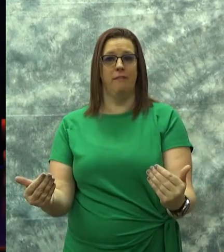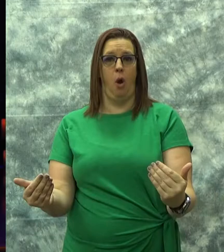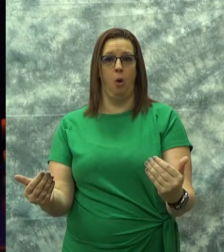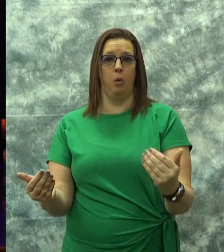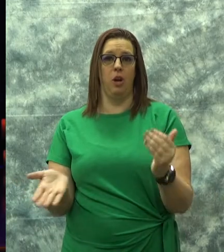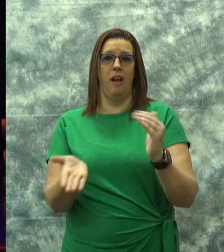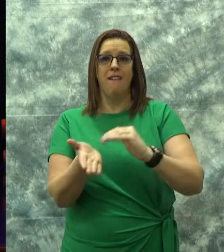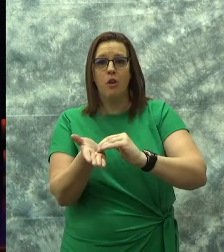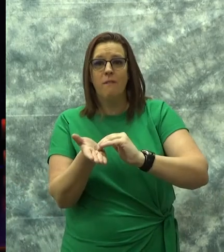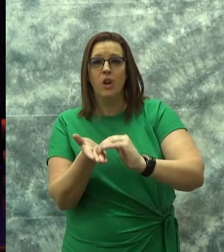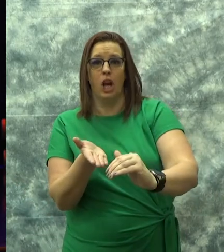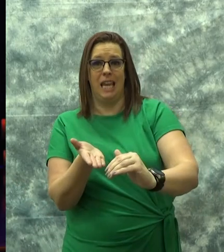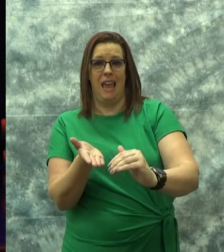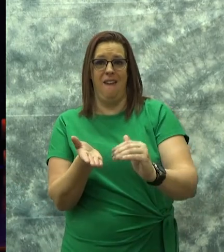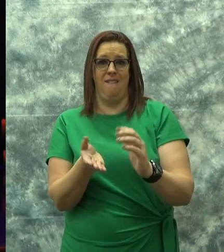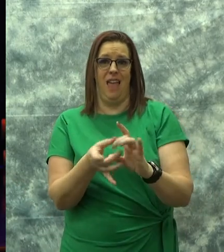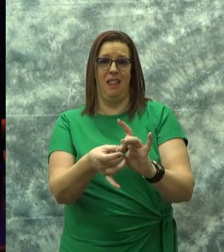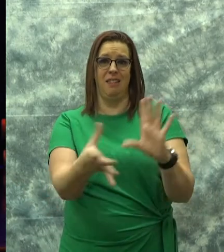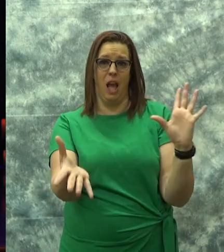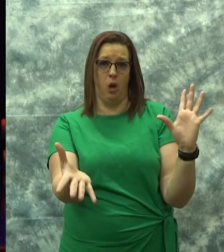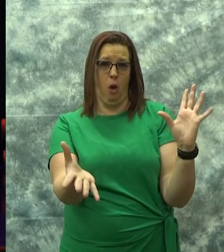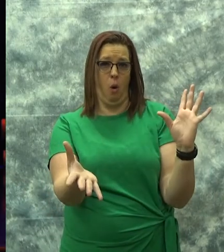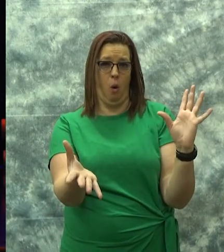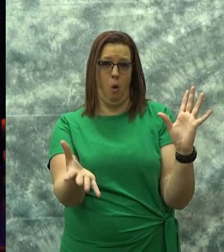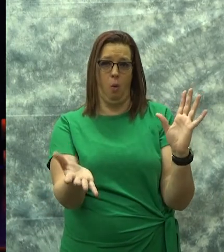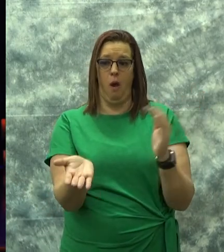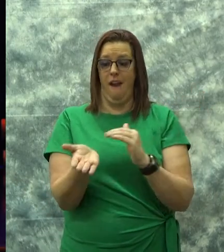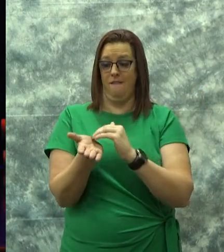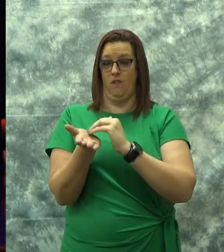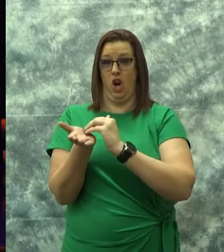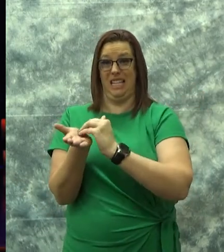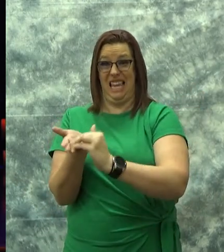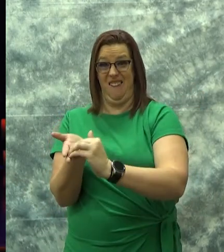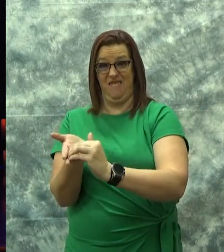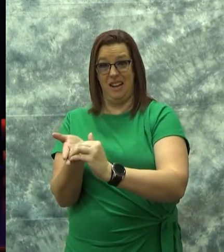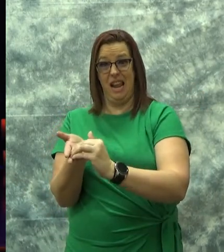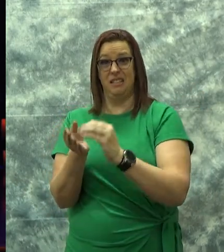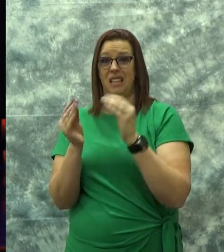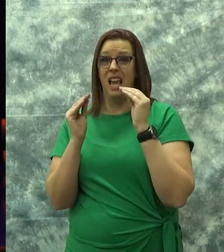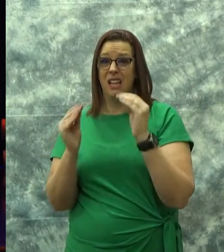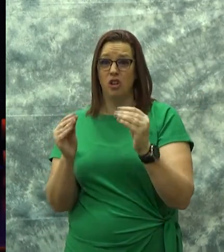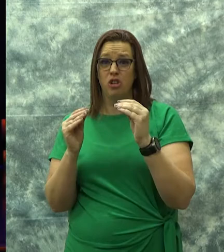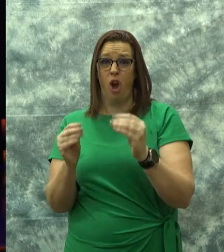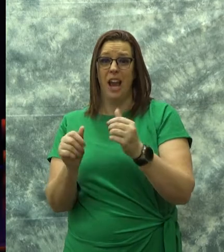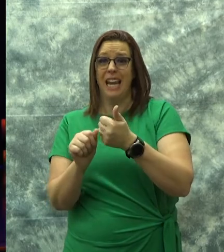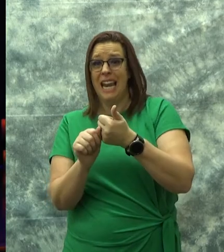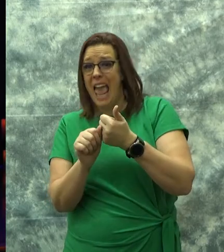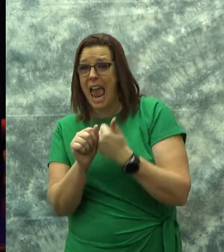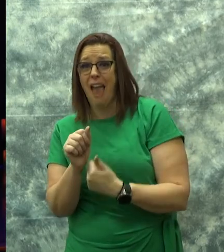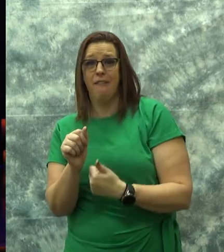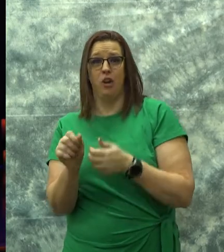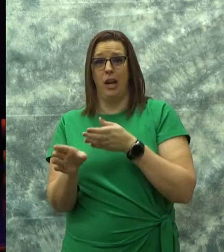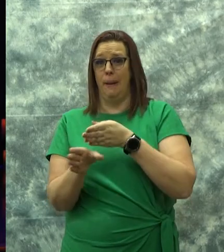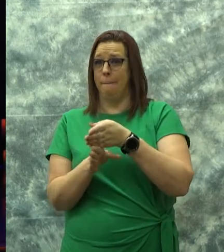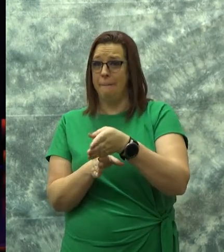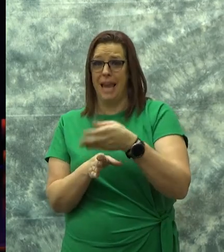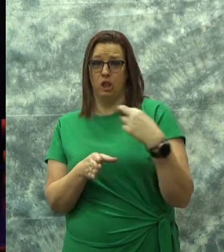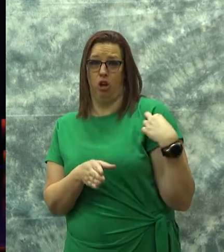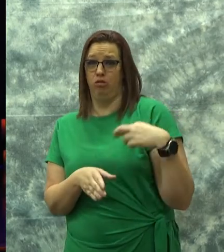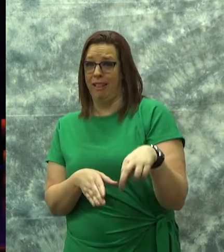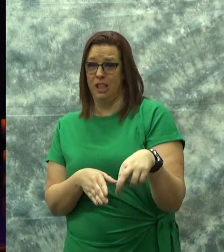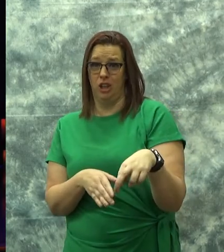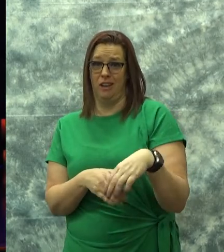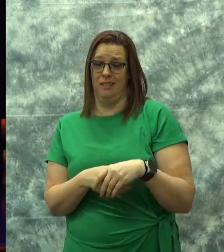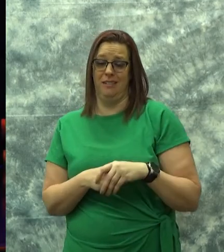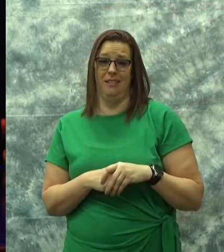and forgiving and letting go. Forgiveness is taught in every major religion and faith tradition, I think because